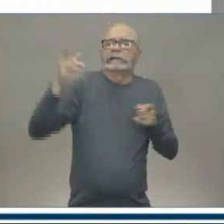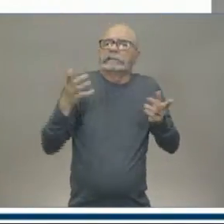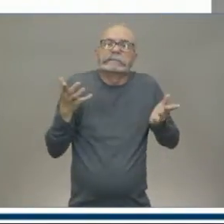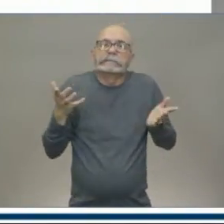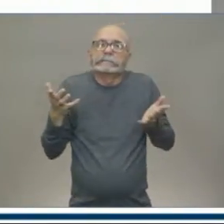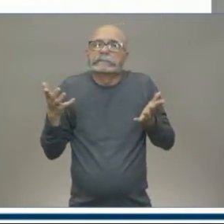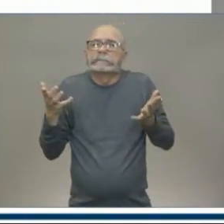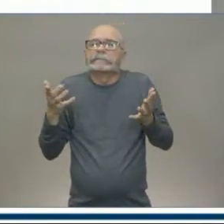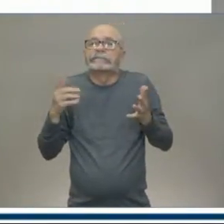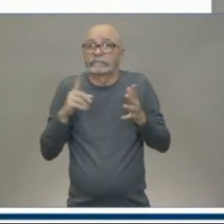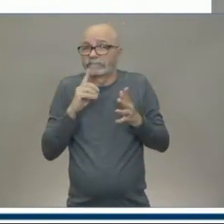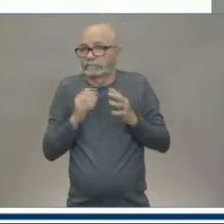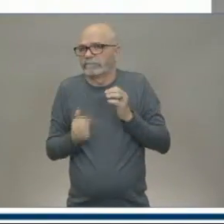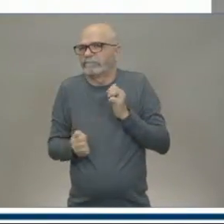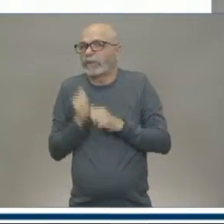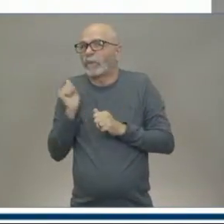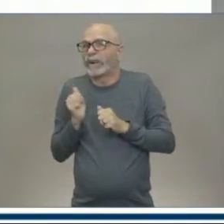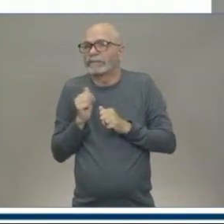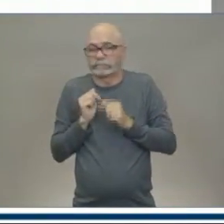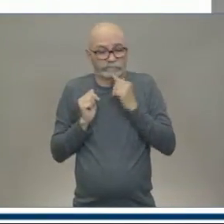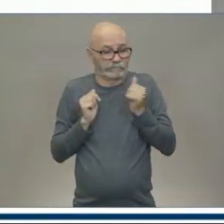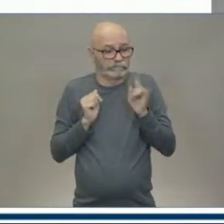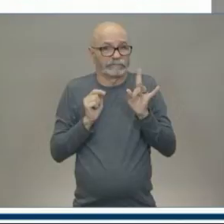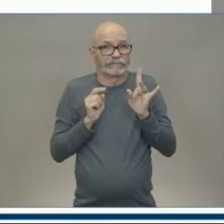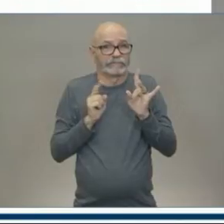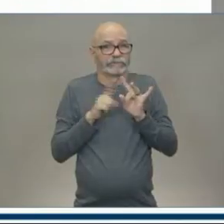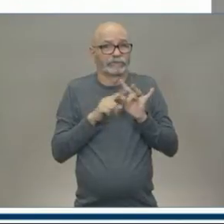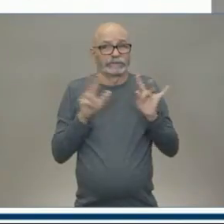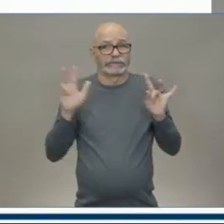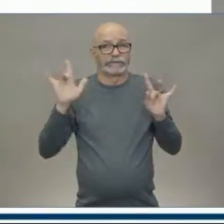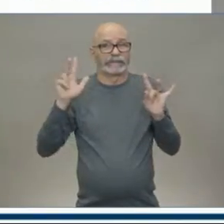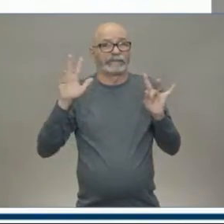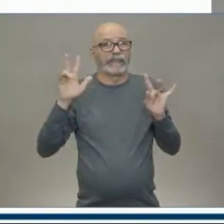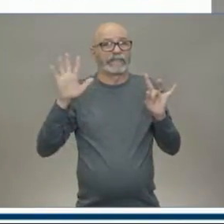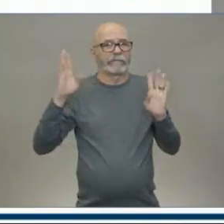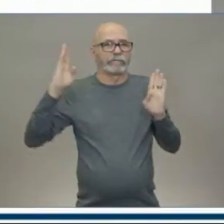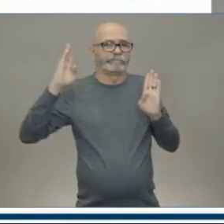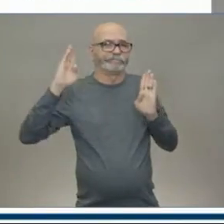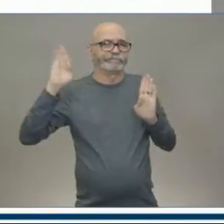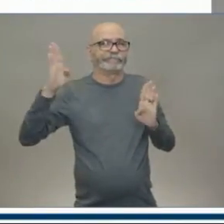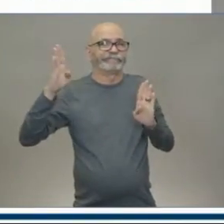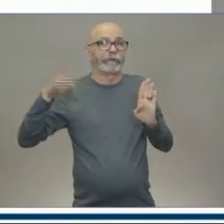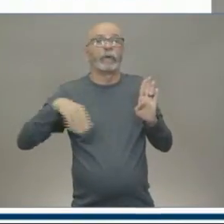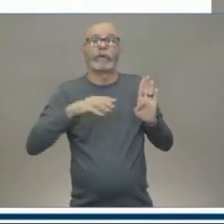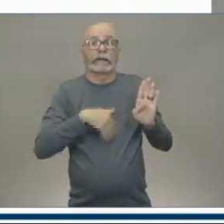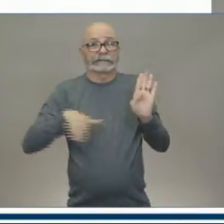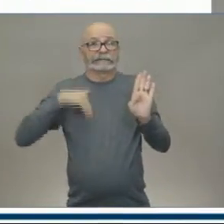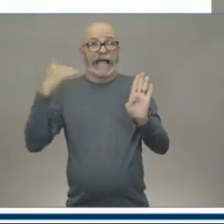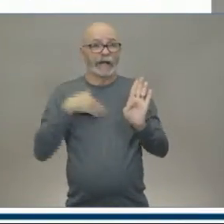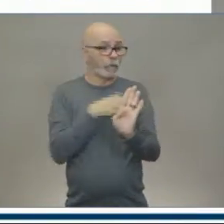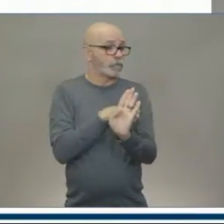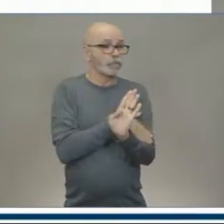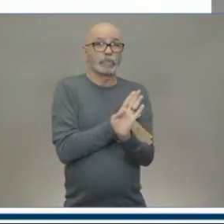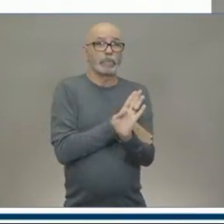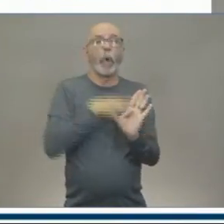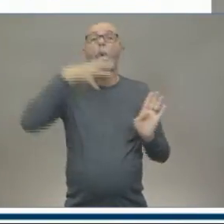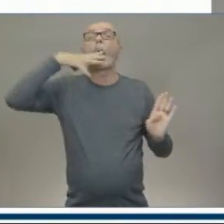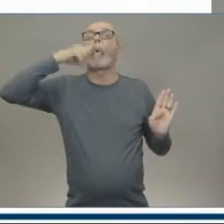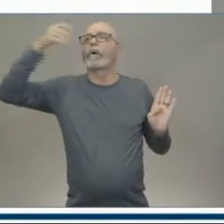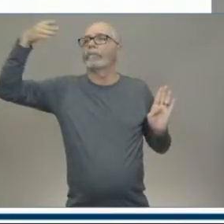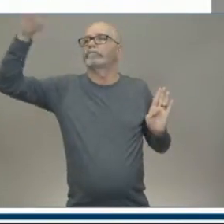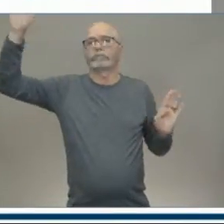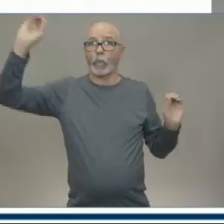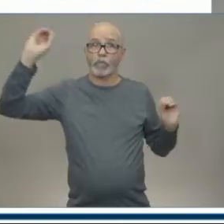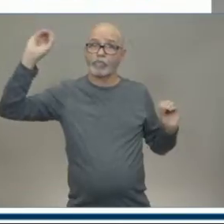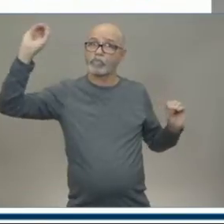18 to 35-year-old population. We're not having cases popping up in younger or older ages. So how we get a control, but we're